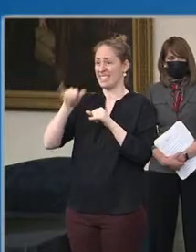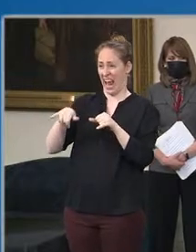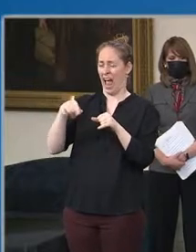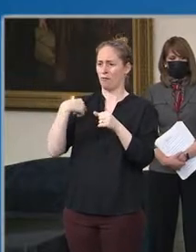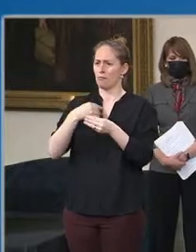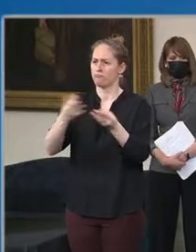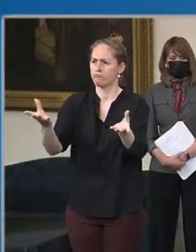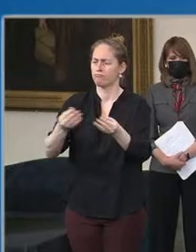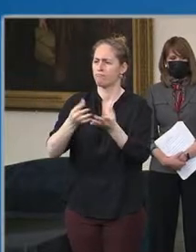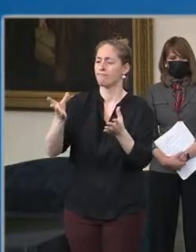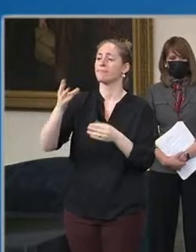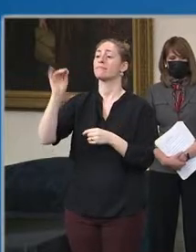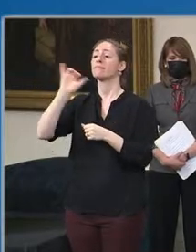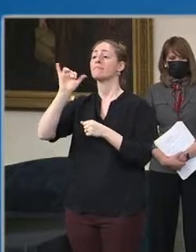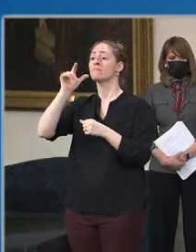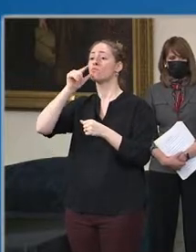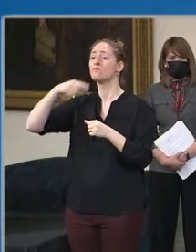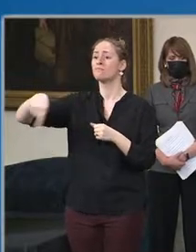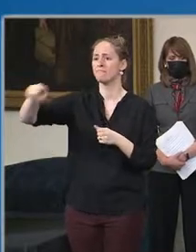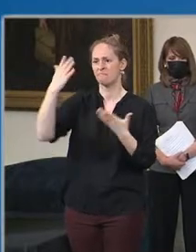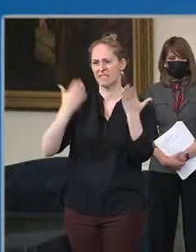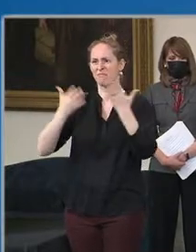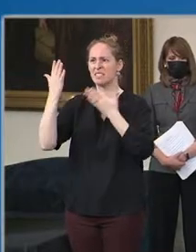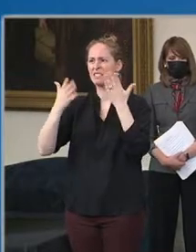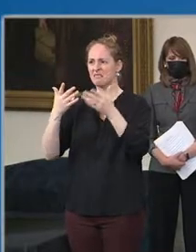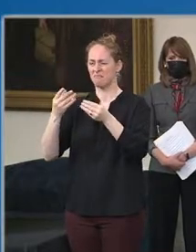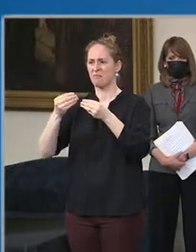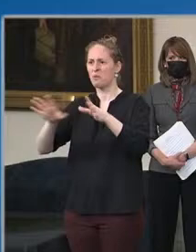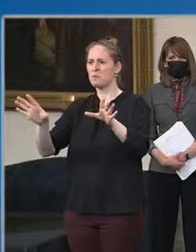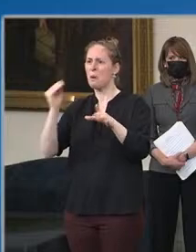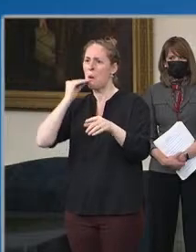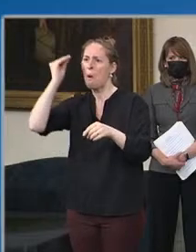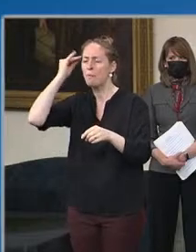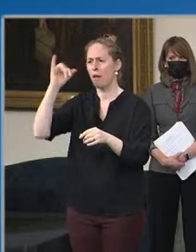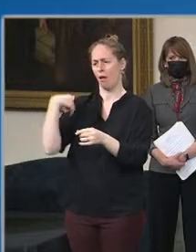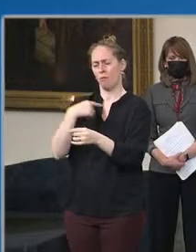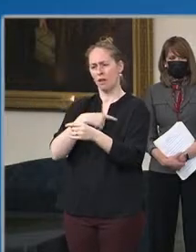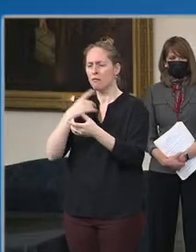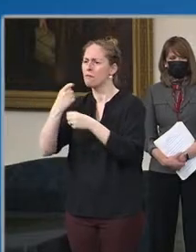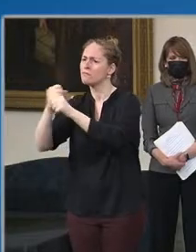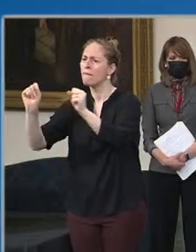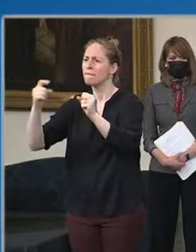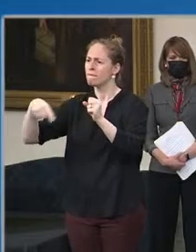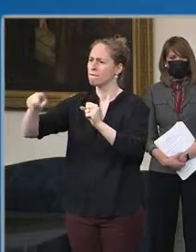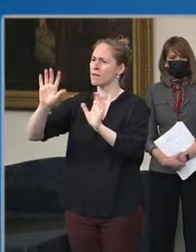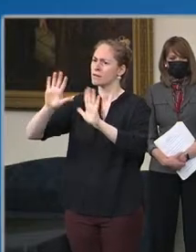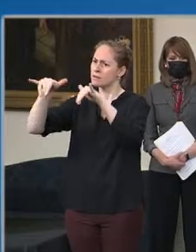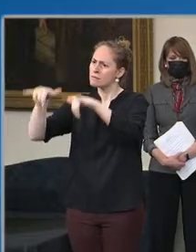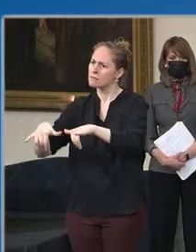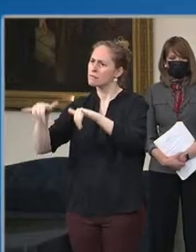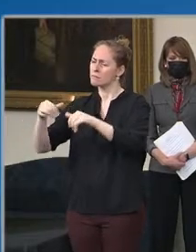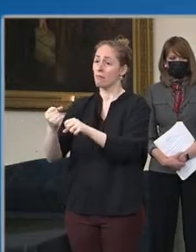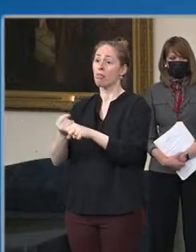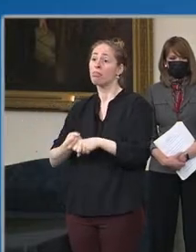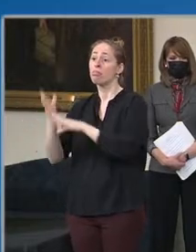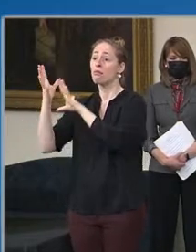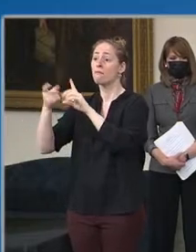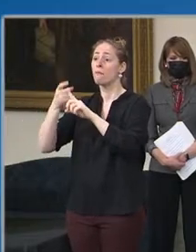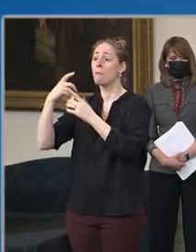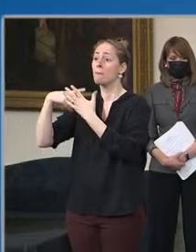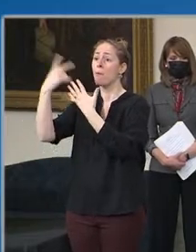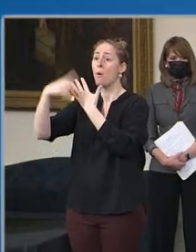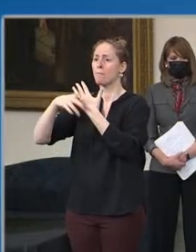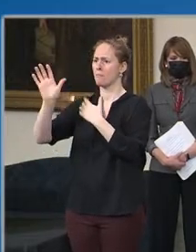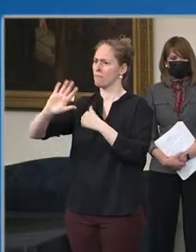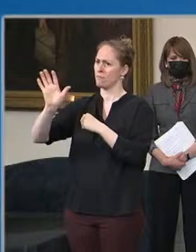in CARES-related funding through the Community Development Block Grant Program to local counties for their direct